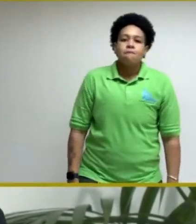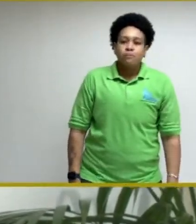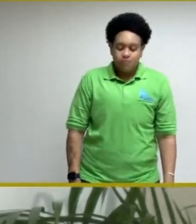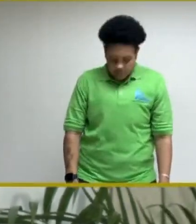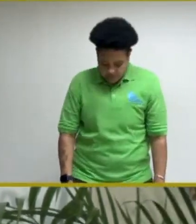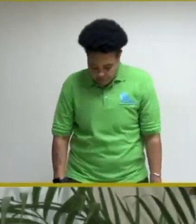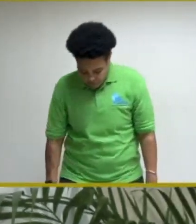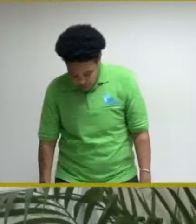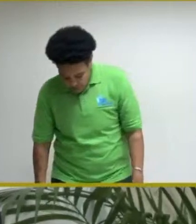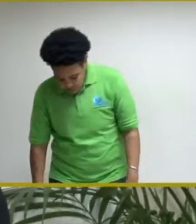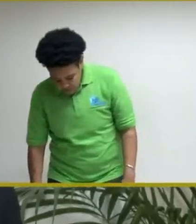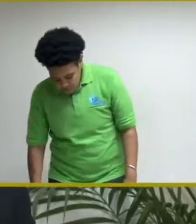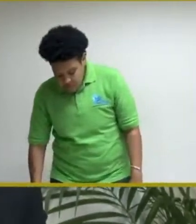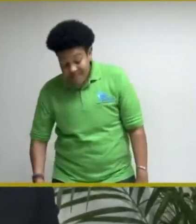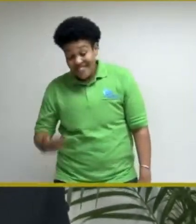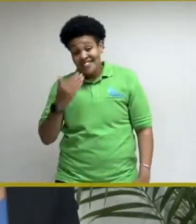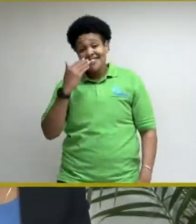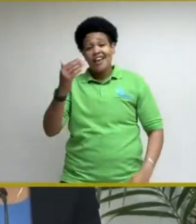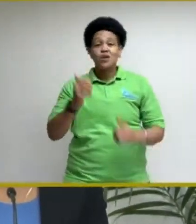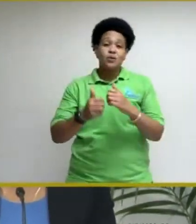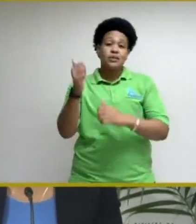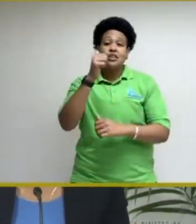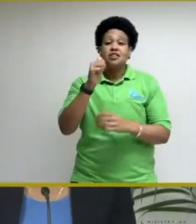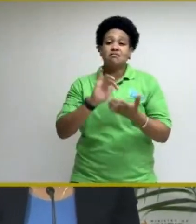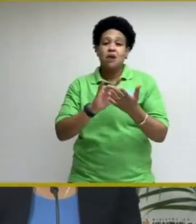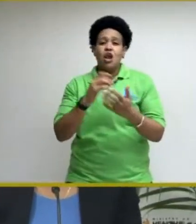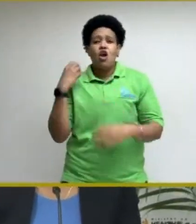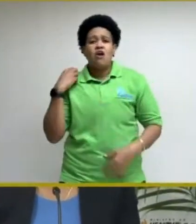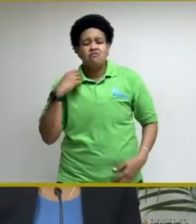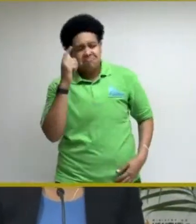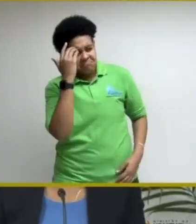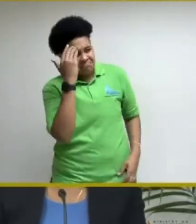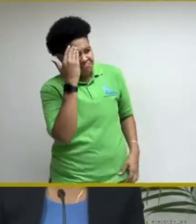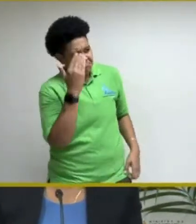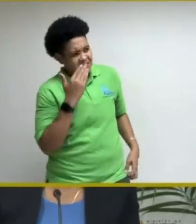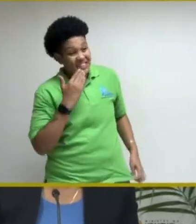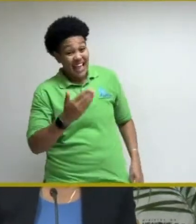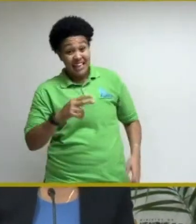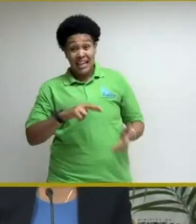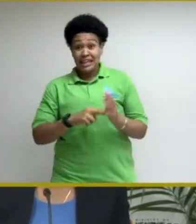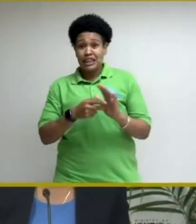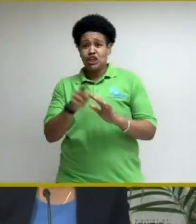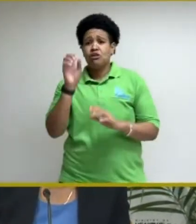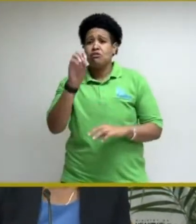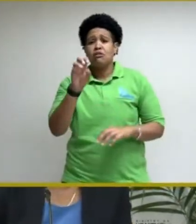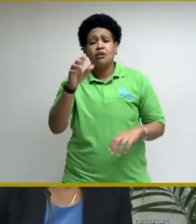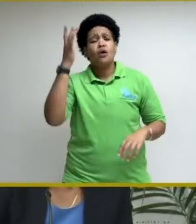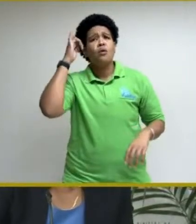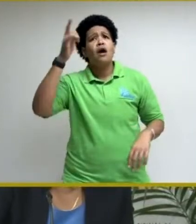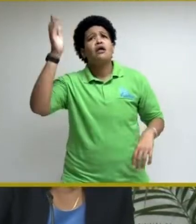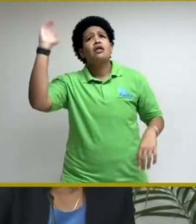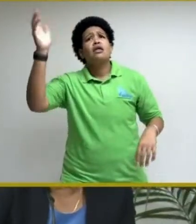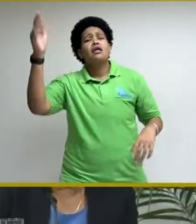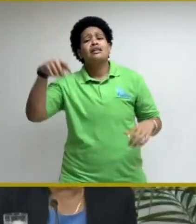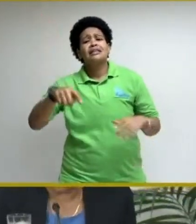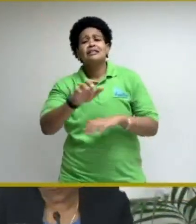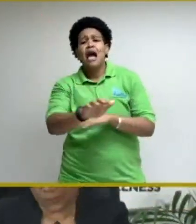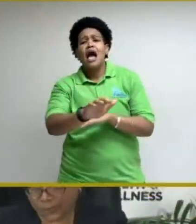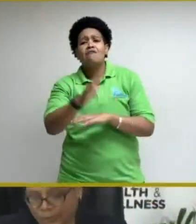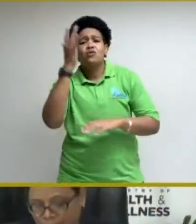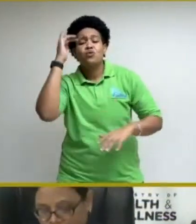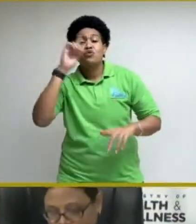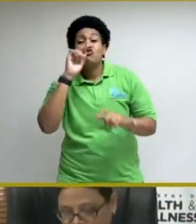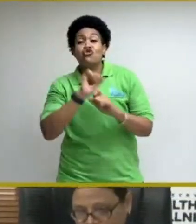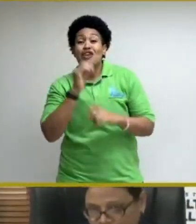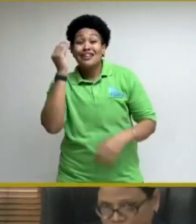much, CMO. Now, the intention of this press brief is certainly,